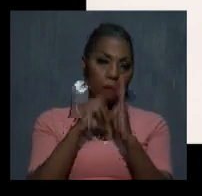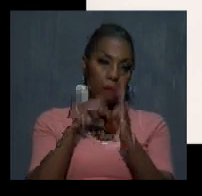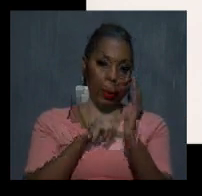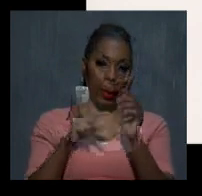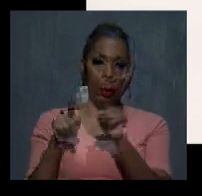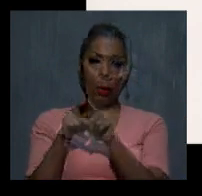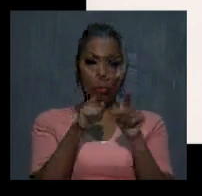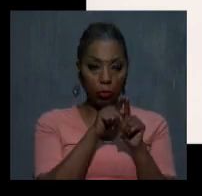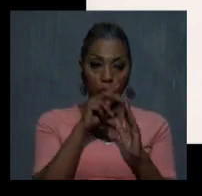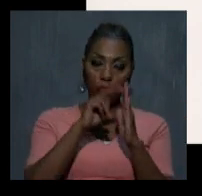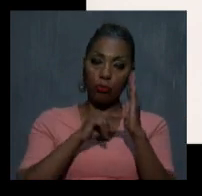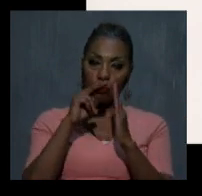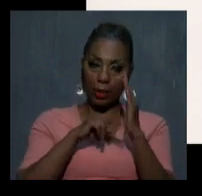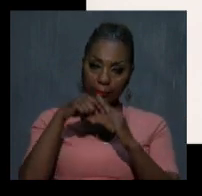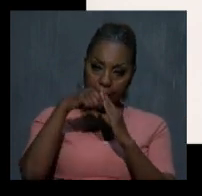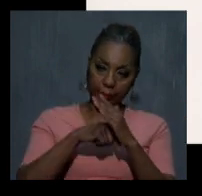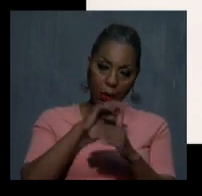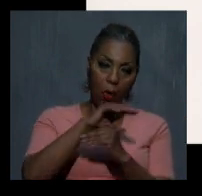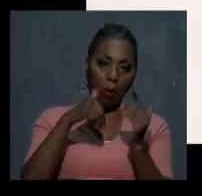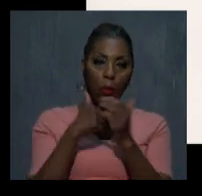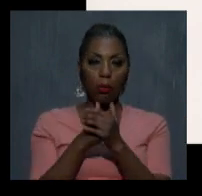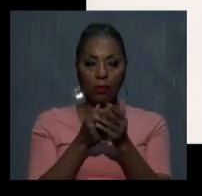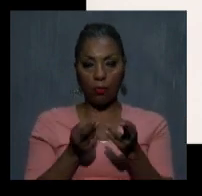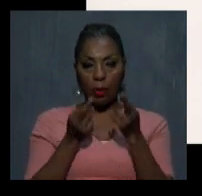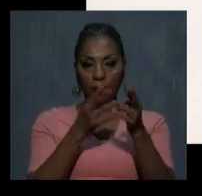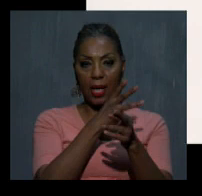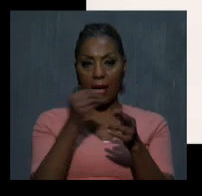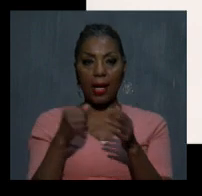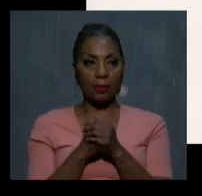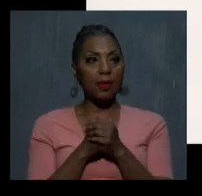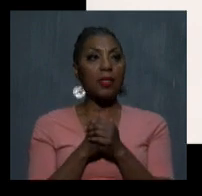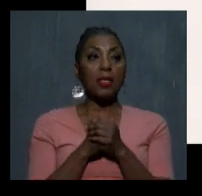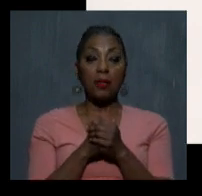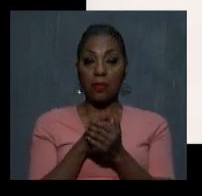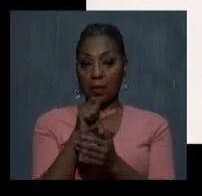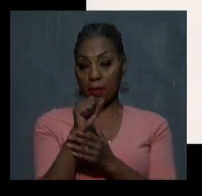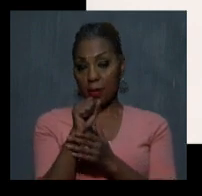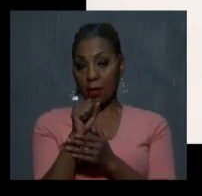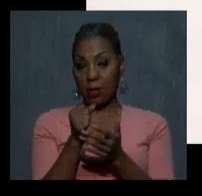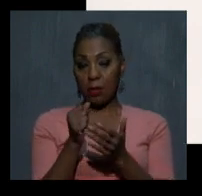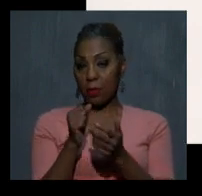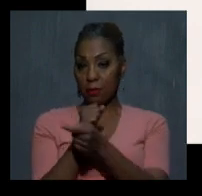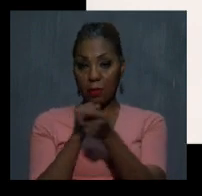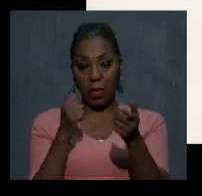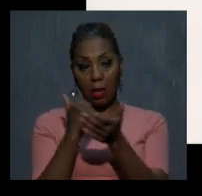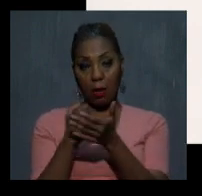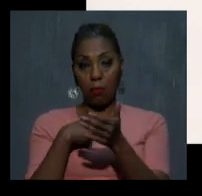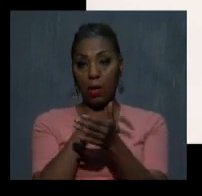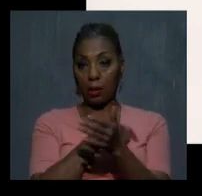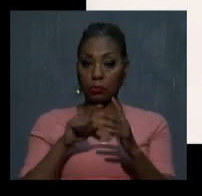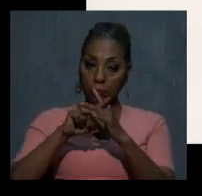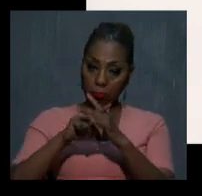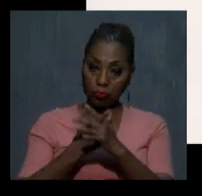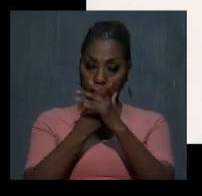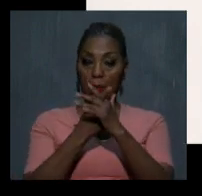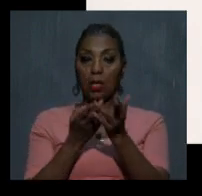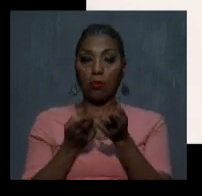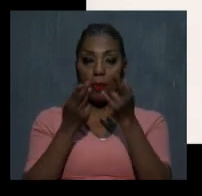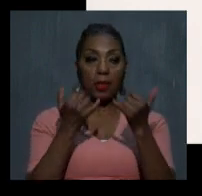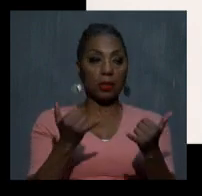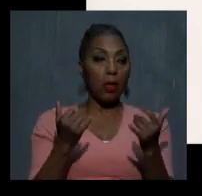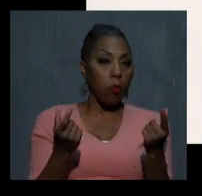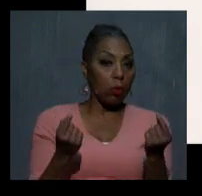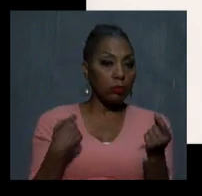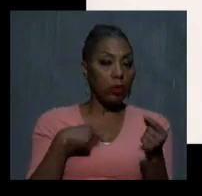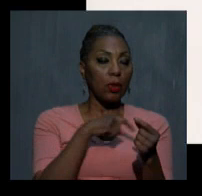also detail all the recommendations and stakeholders that would help us implement those recommendations. Today we're